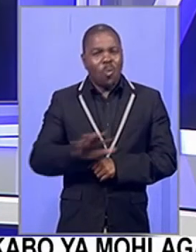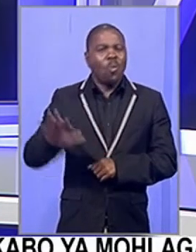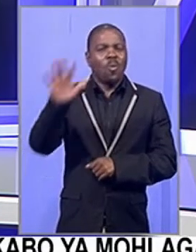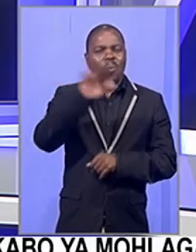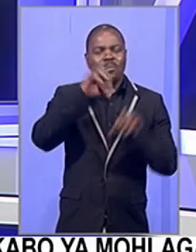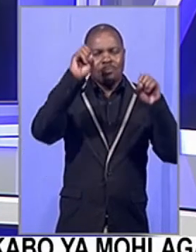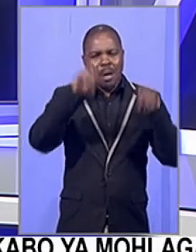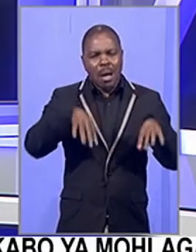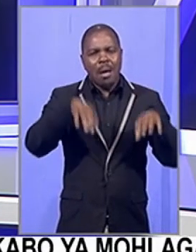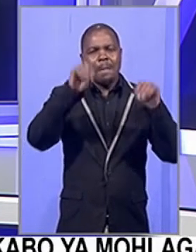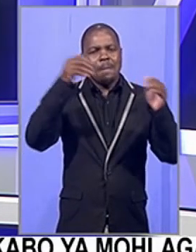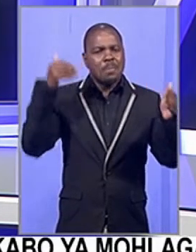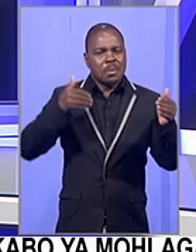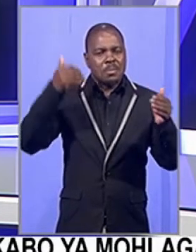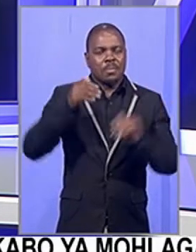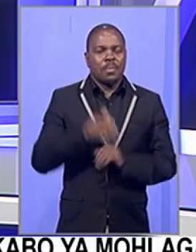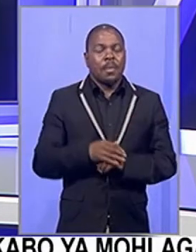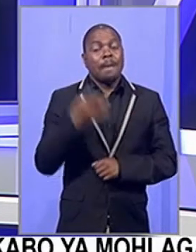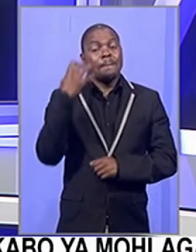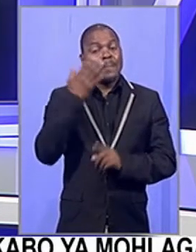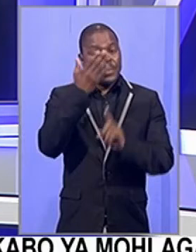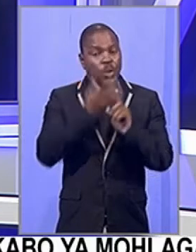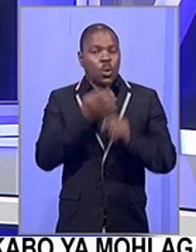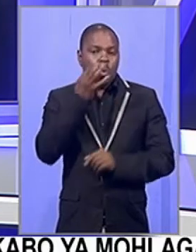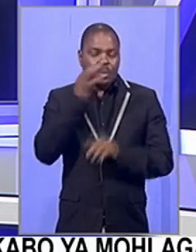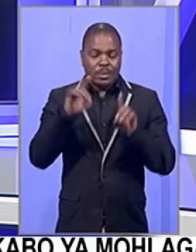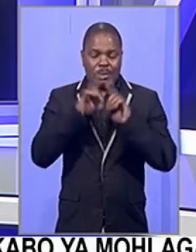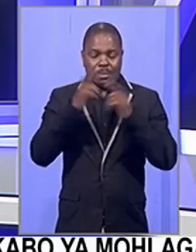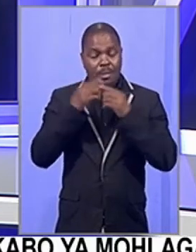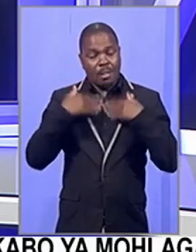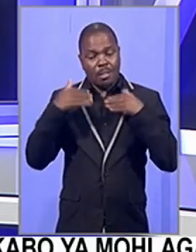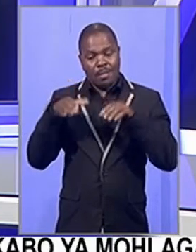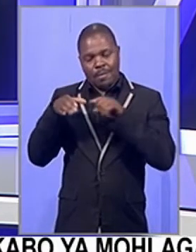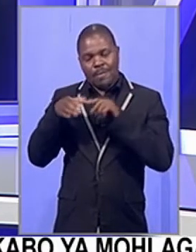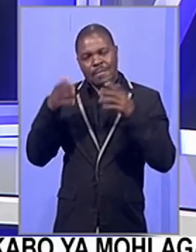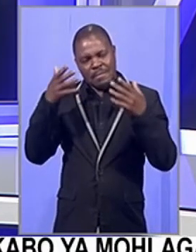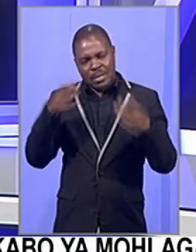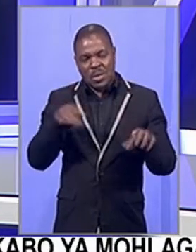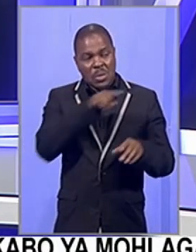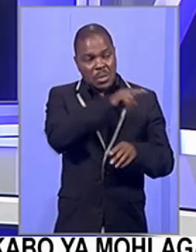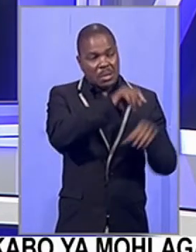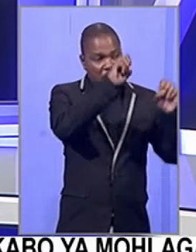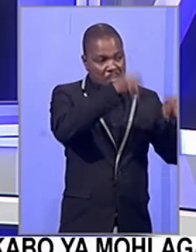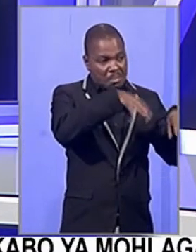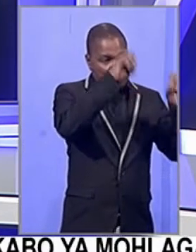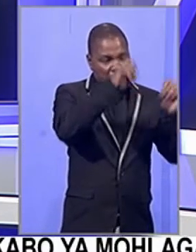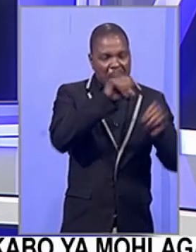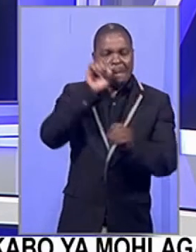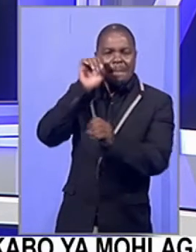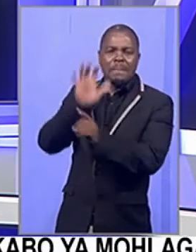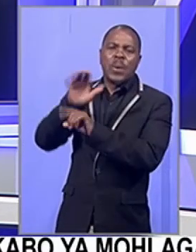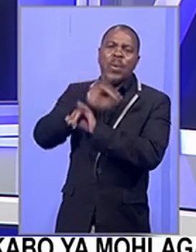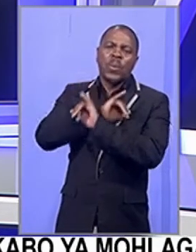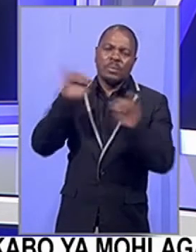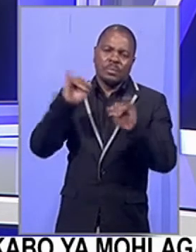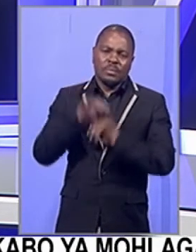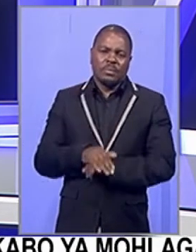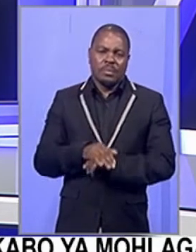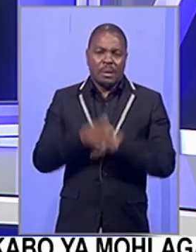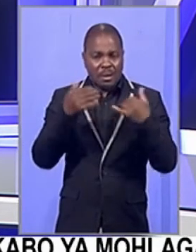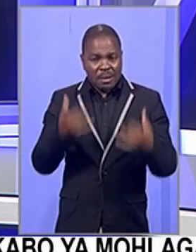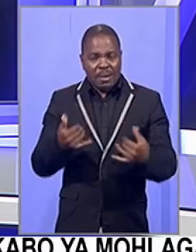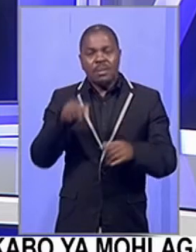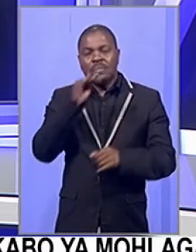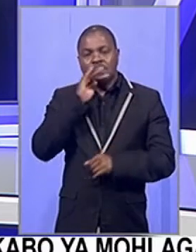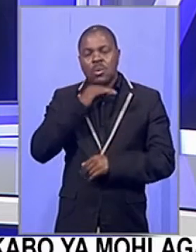kabo ya mohlagase. Tona o boletše gore kgoro ya maphelo e angwa gampe ke kgaotšo ye ya kabo ya mohlagase gomme seo